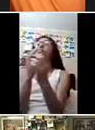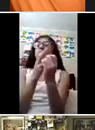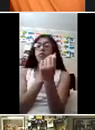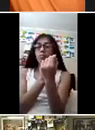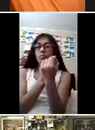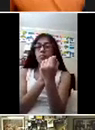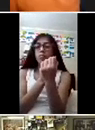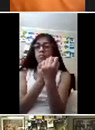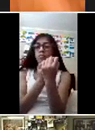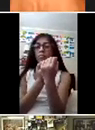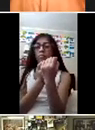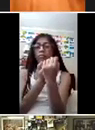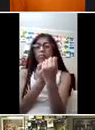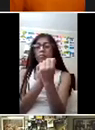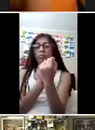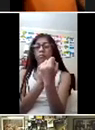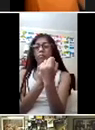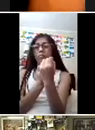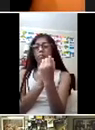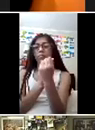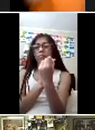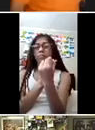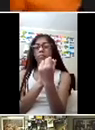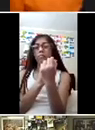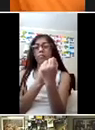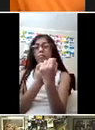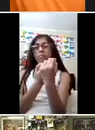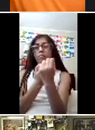it. Yeah. Green.